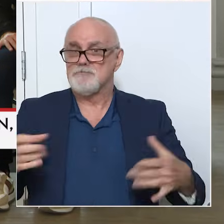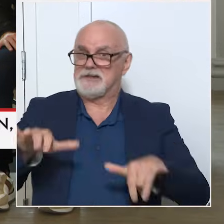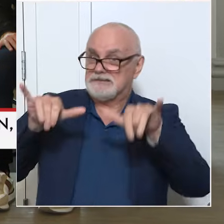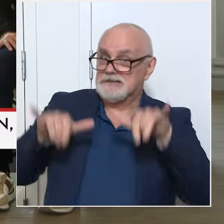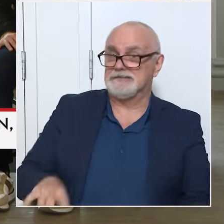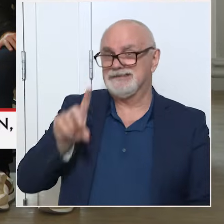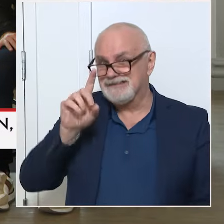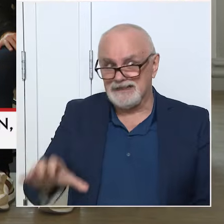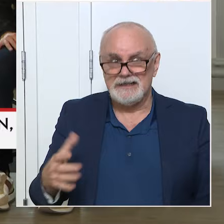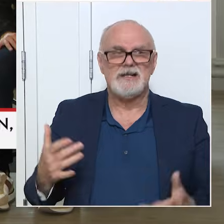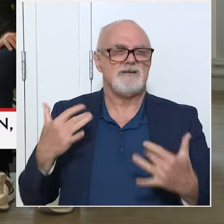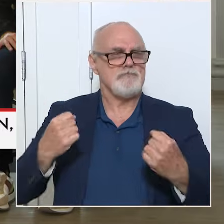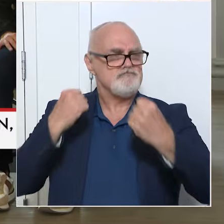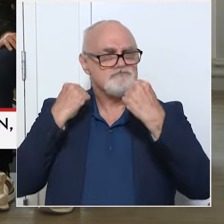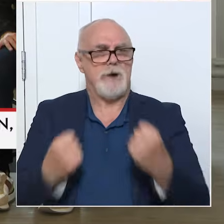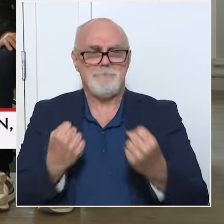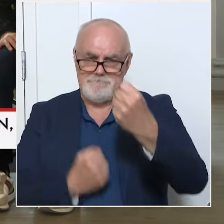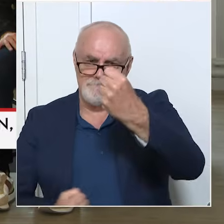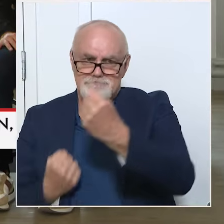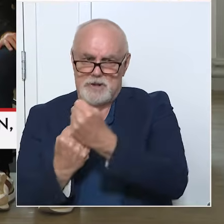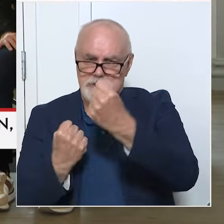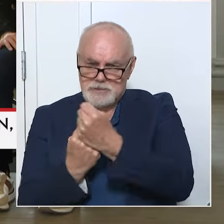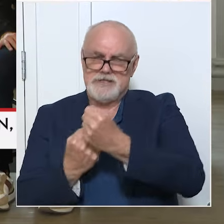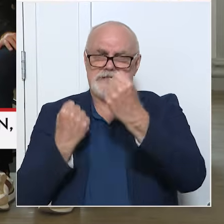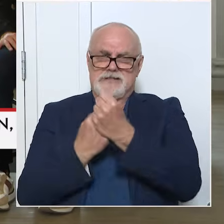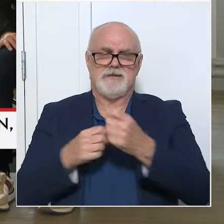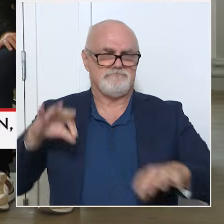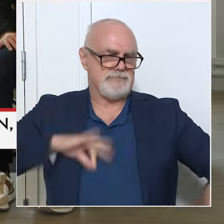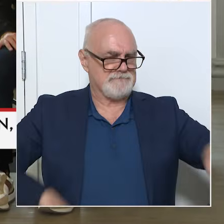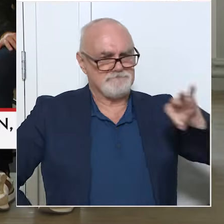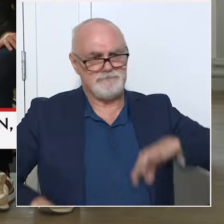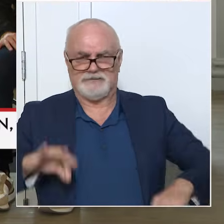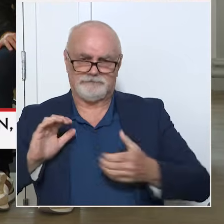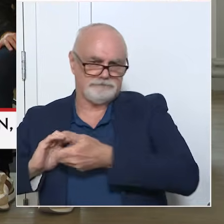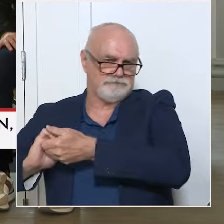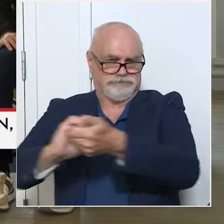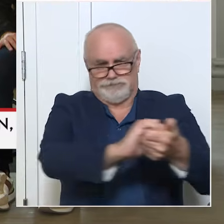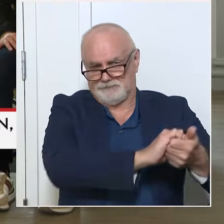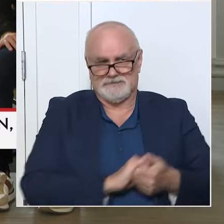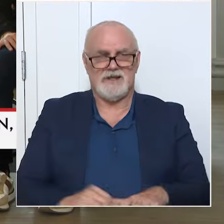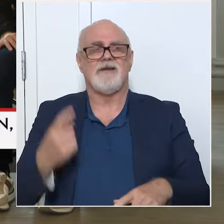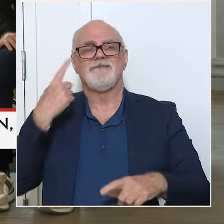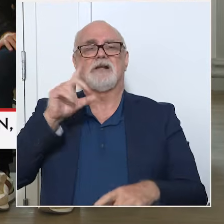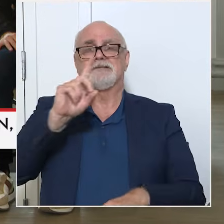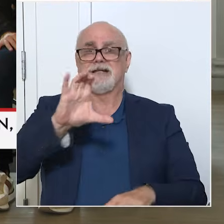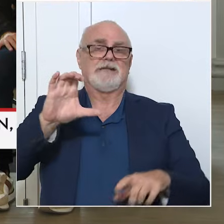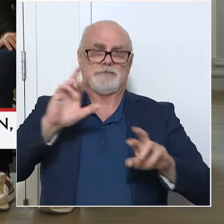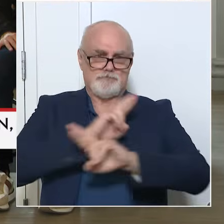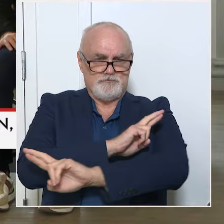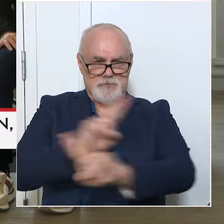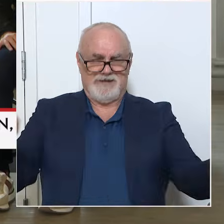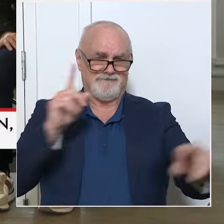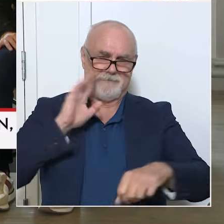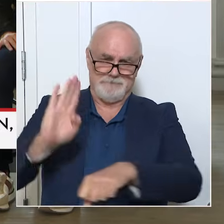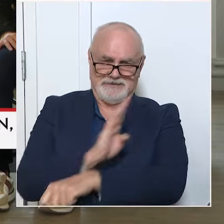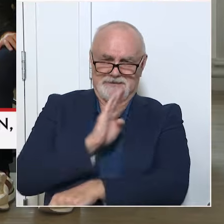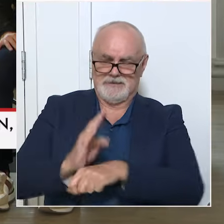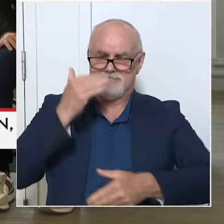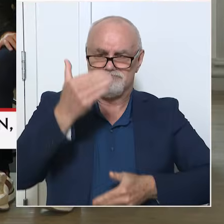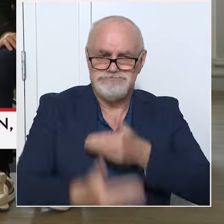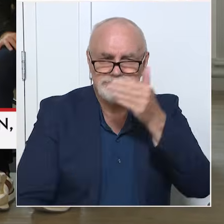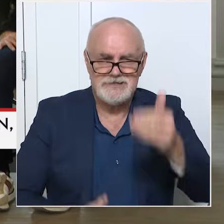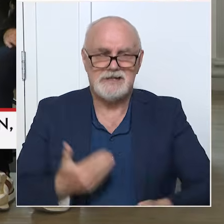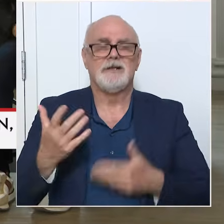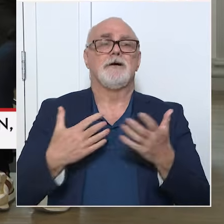city. Together, we're proving that Washington, D.C. is open for business. We're building a city that leads innovation, creates real pathways to prosperity,